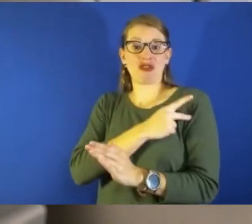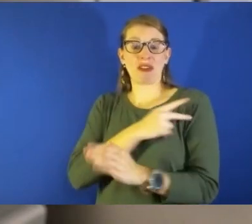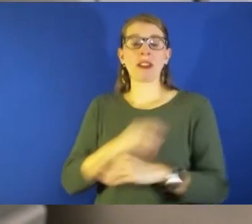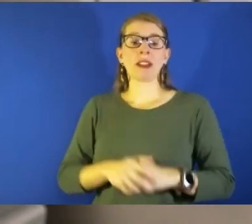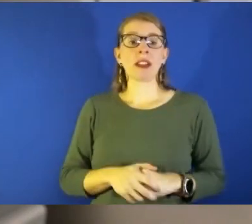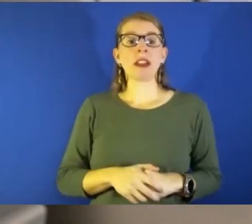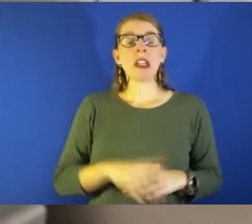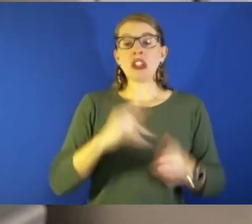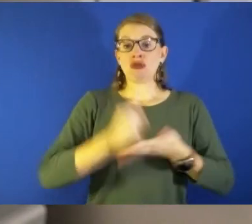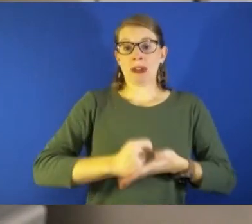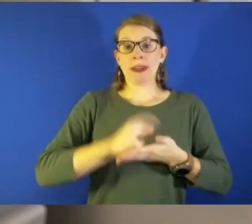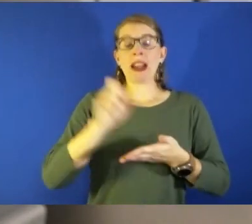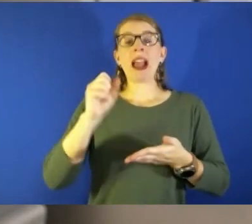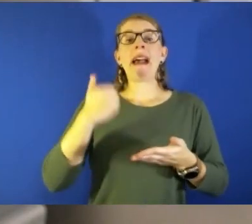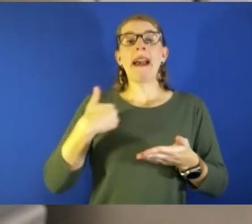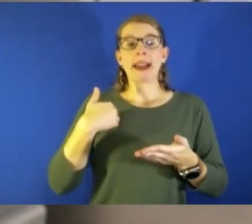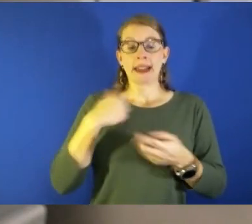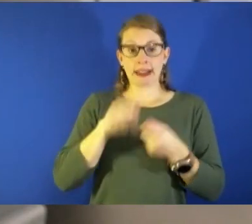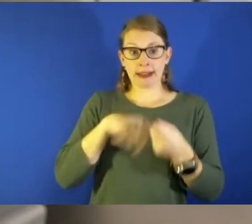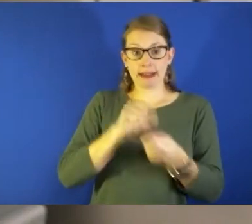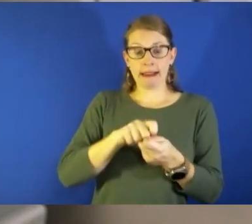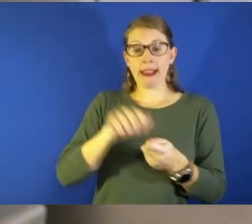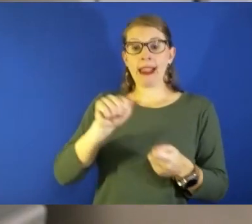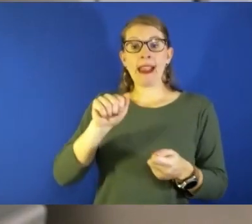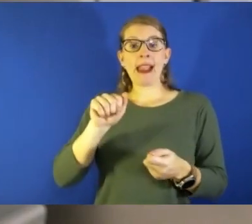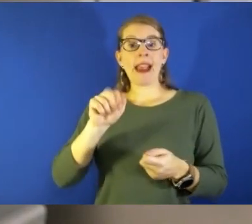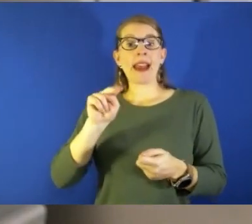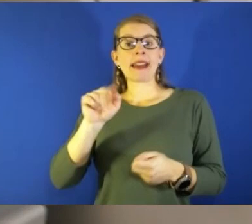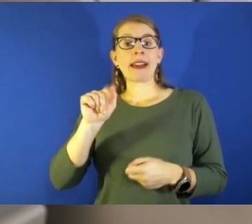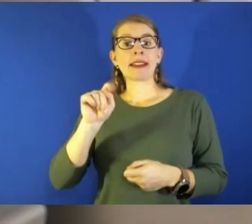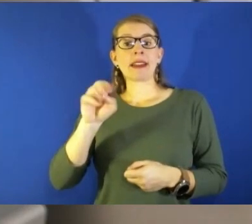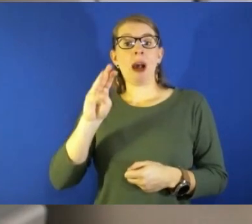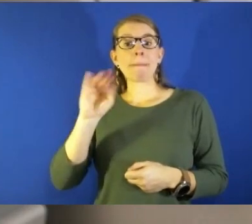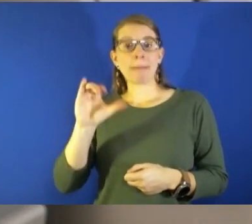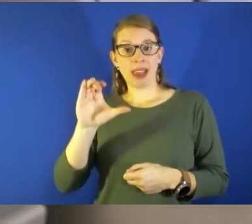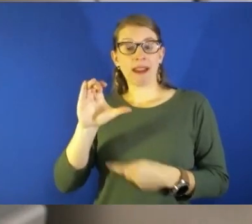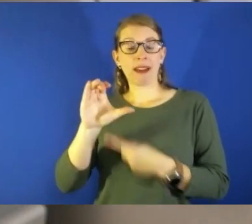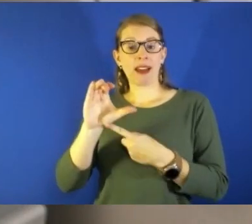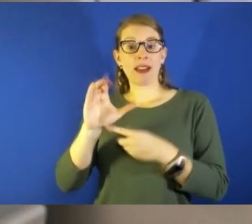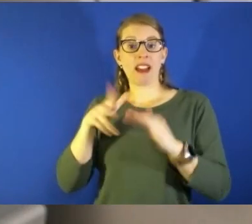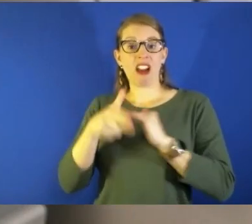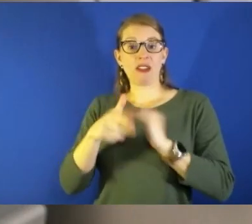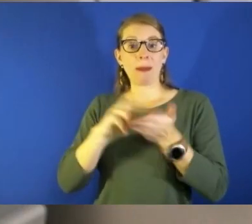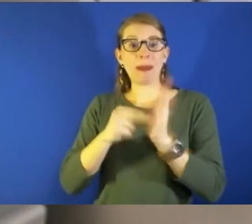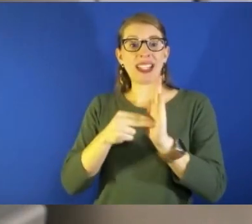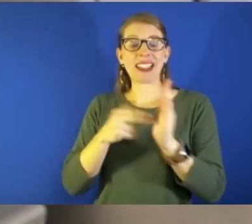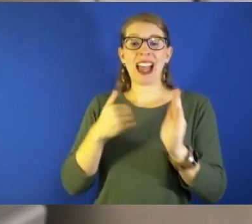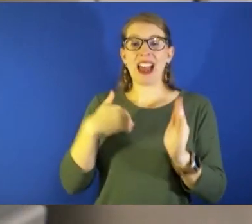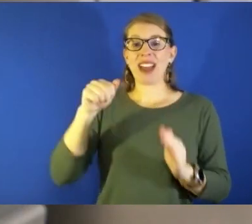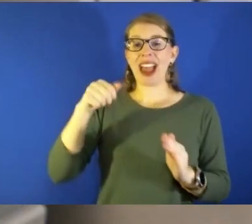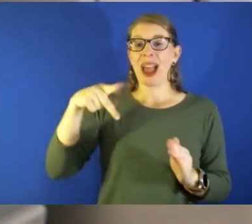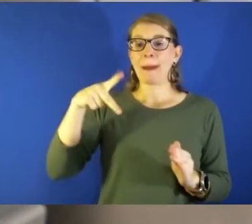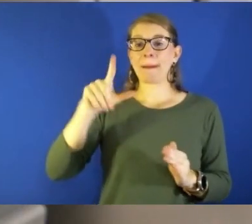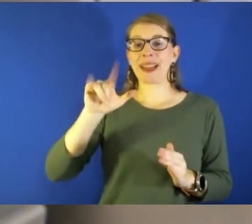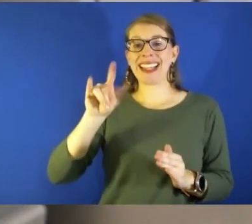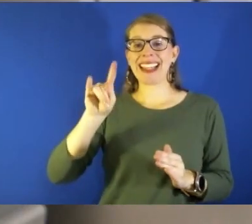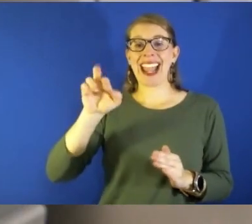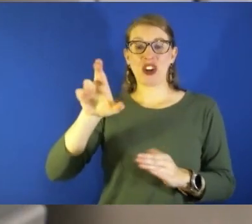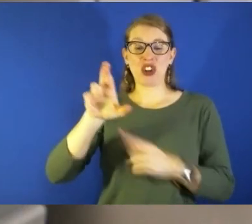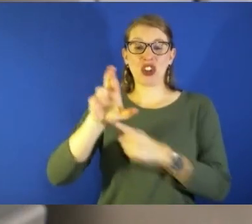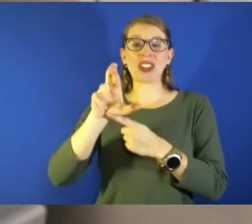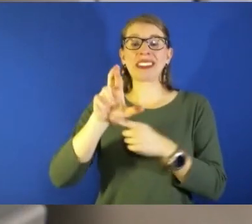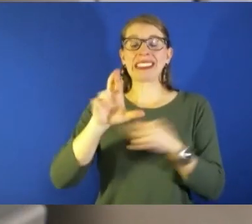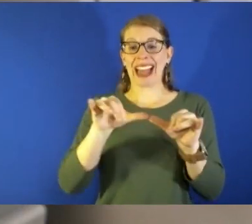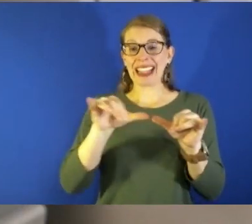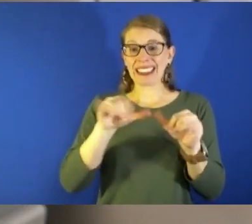treatment has a specific anatomic cutoff because we have certain applicators in certain sizes. And so there just are rules and restrictions for what